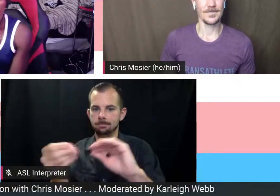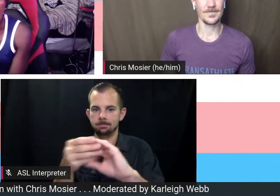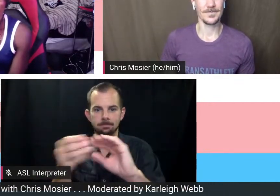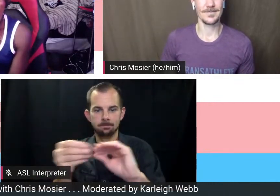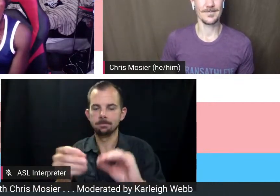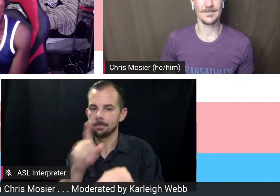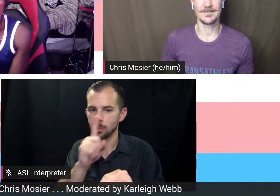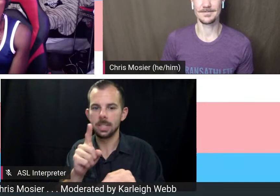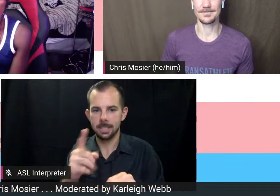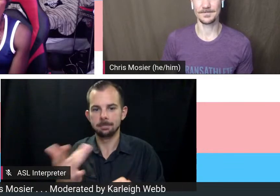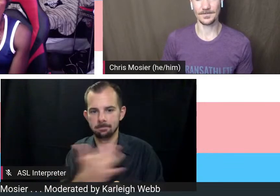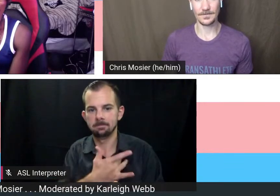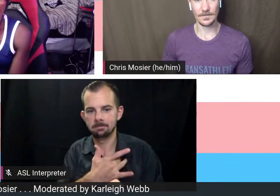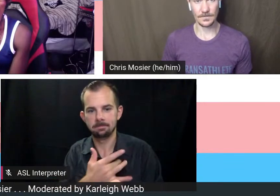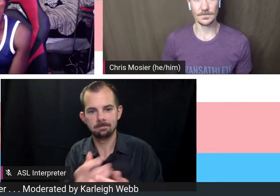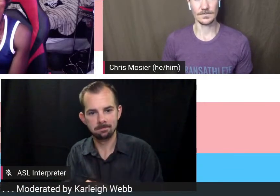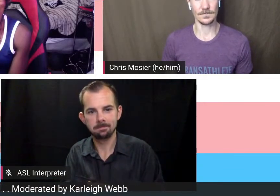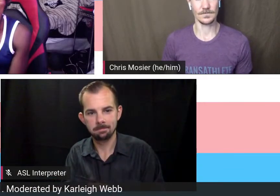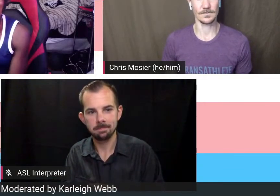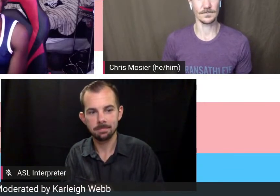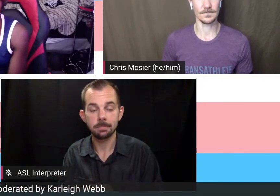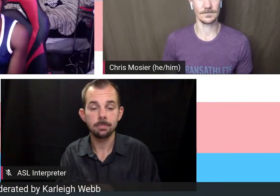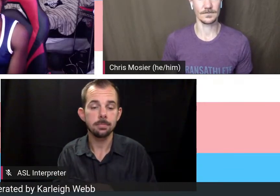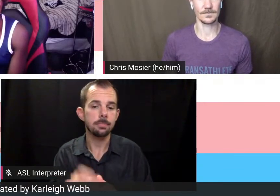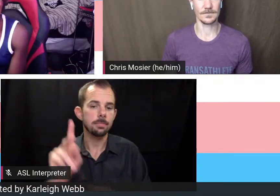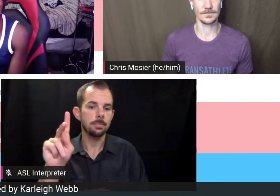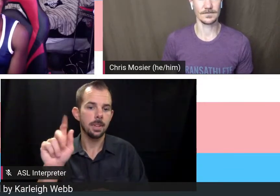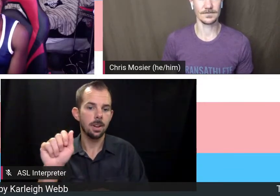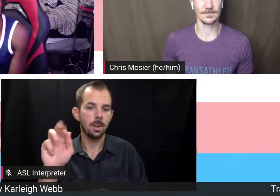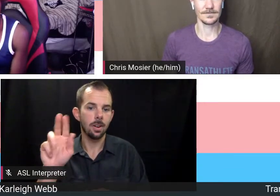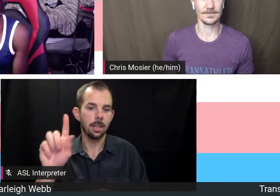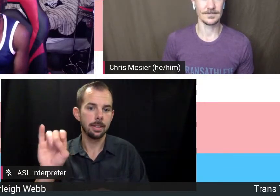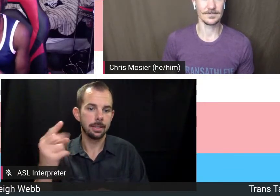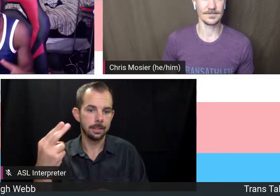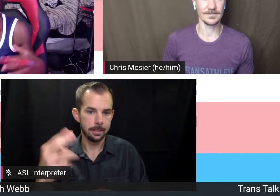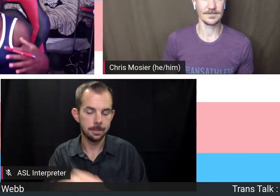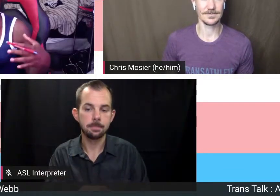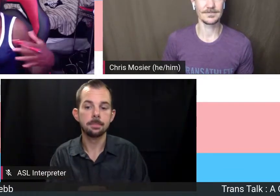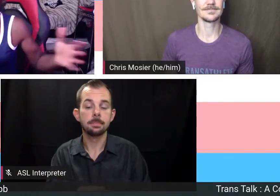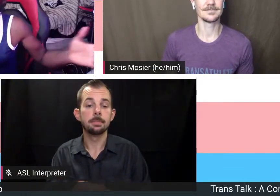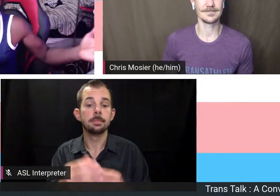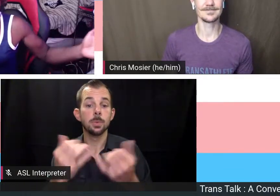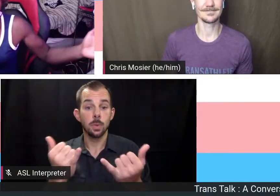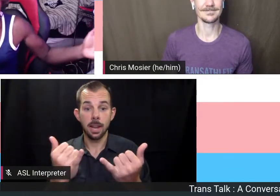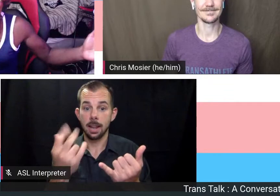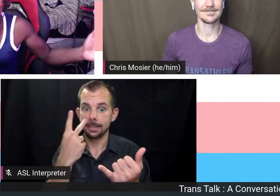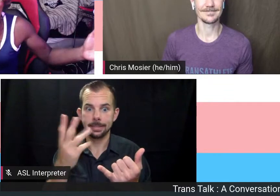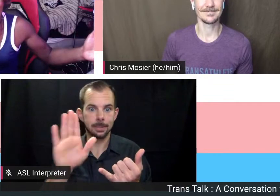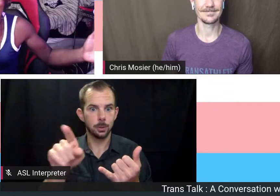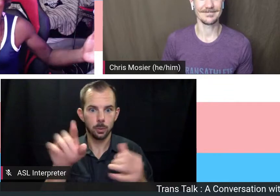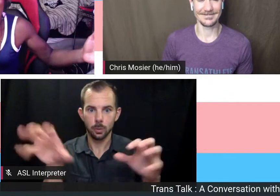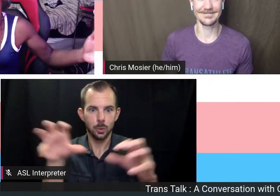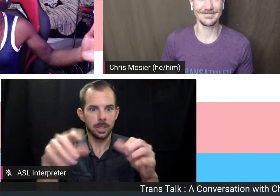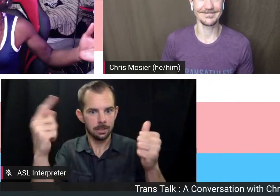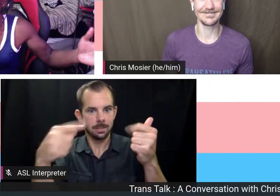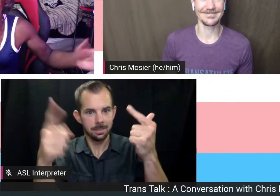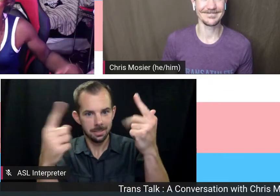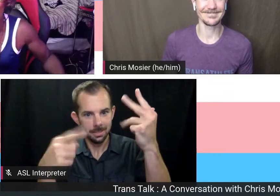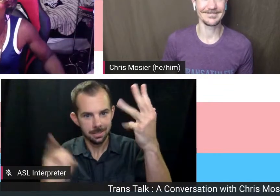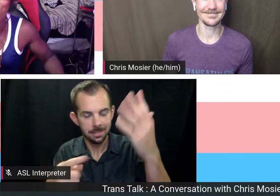today, athlete, activist, pitchman, spouse, you're doing a lot of stuff. By the